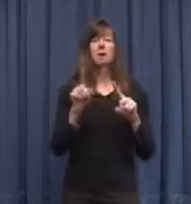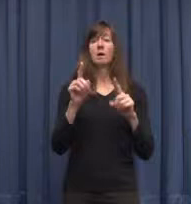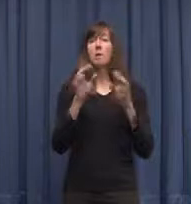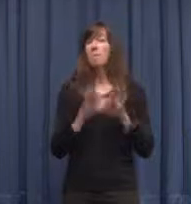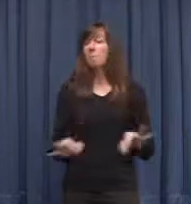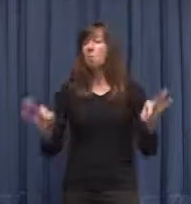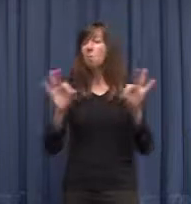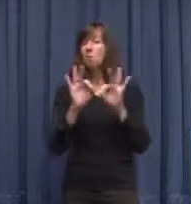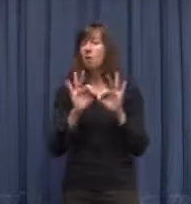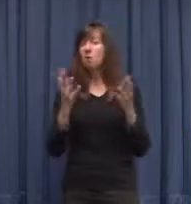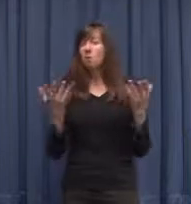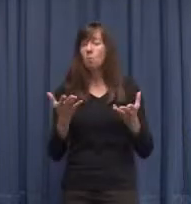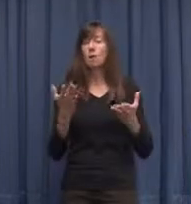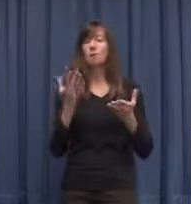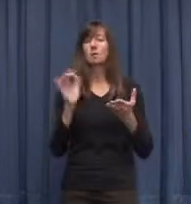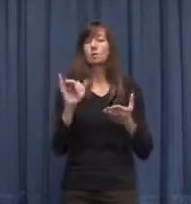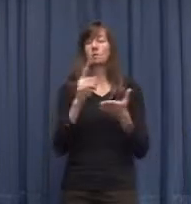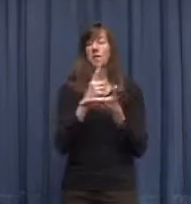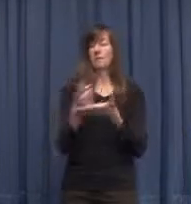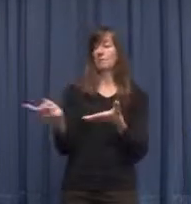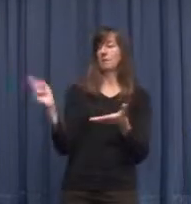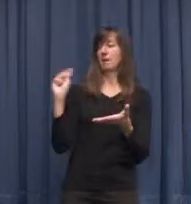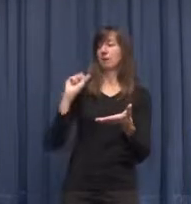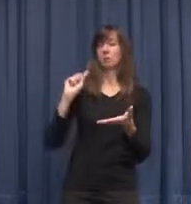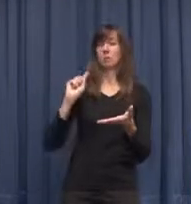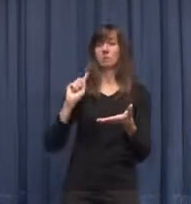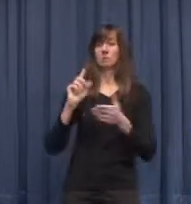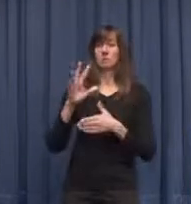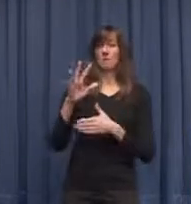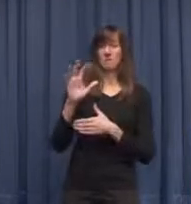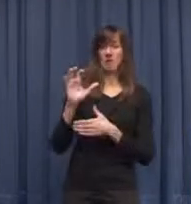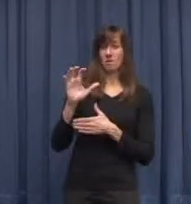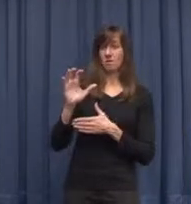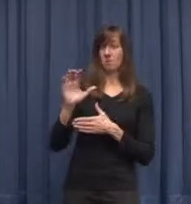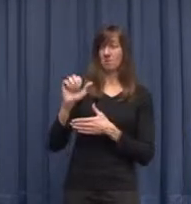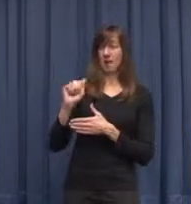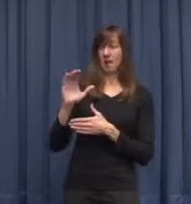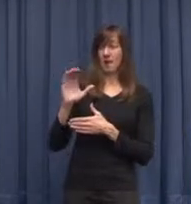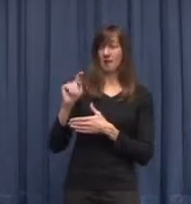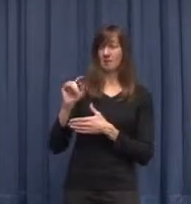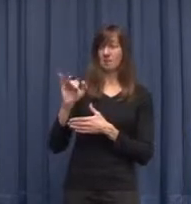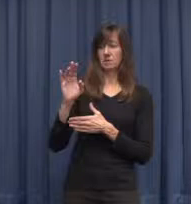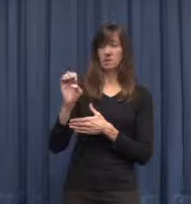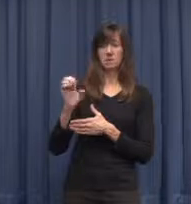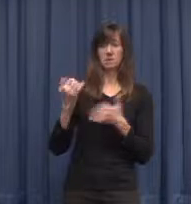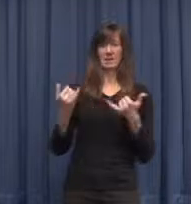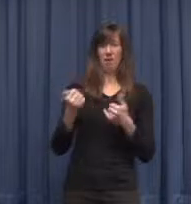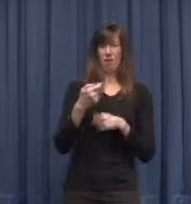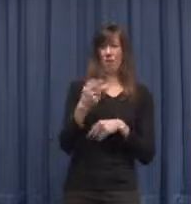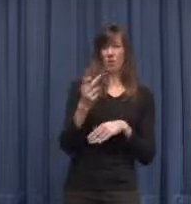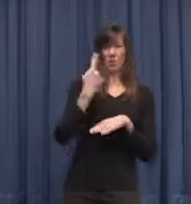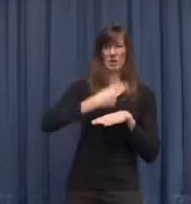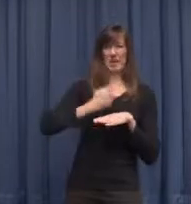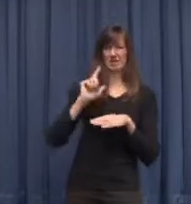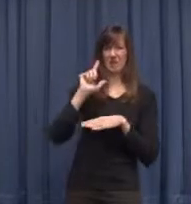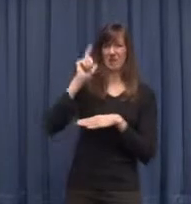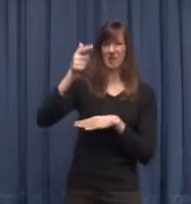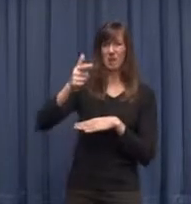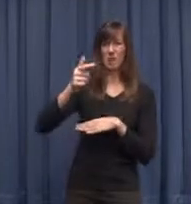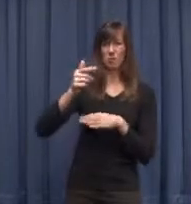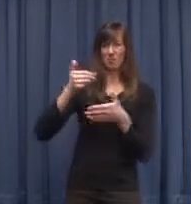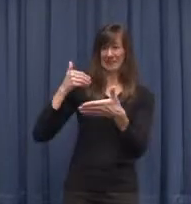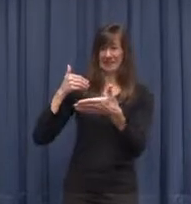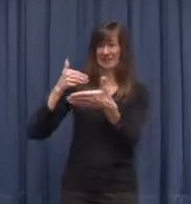we had barely reached the 500 active case threshold, and now in just a matter of days, we're rapidly approaching 700. And